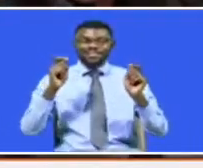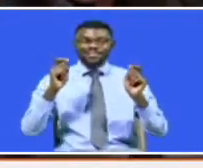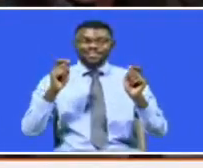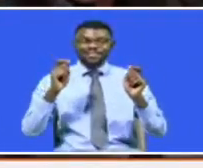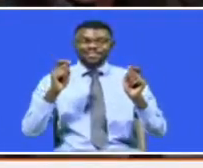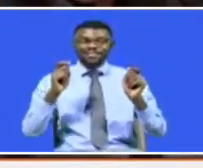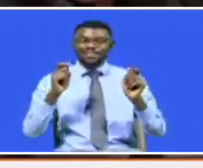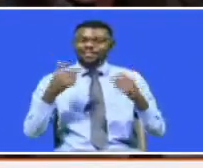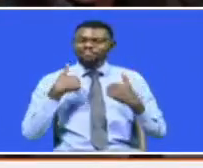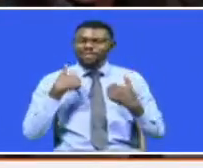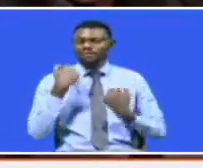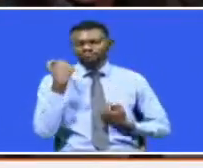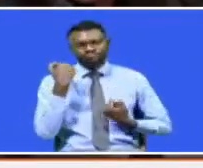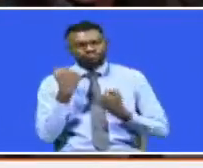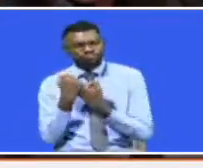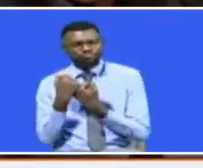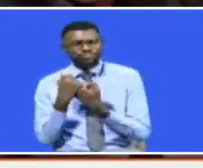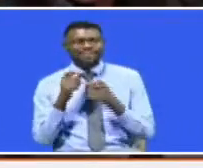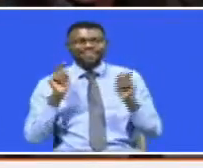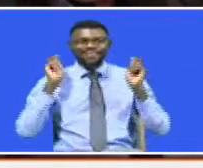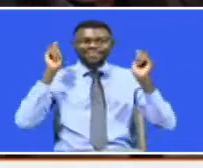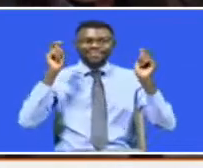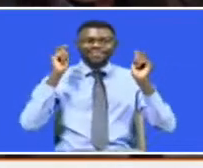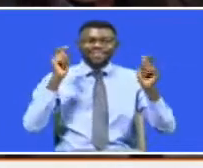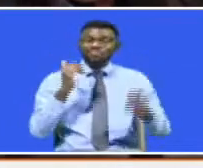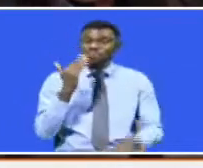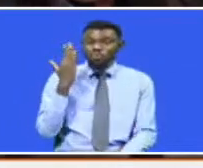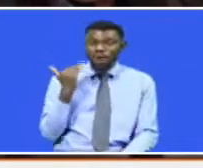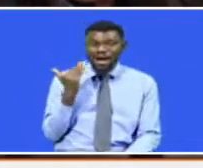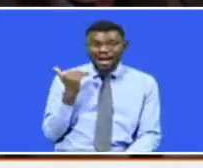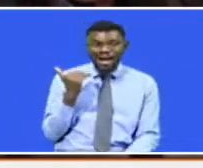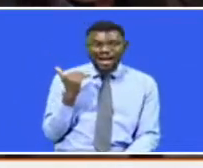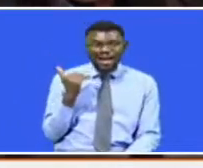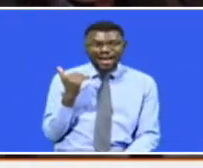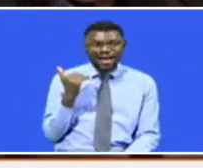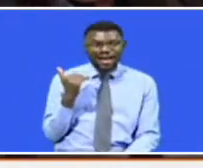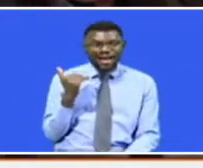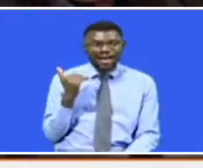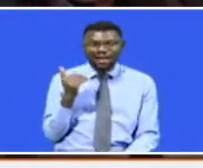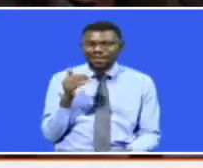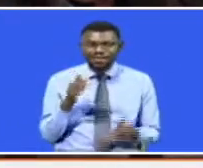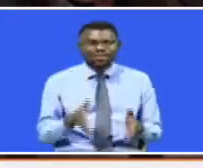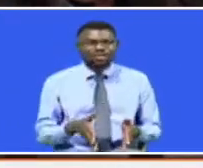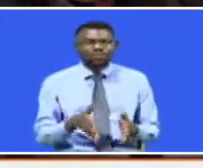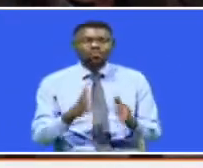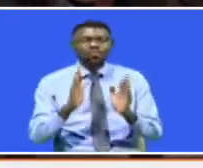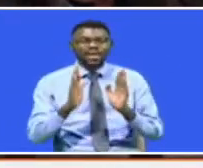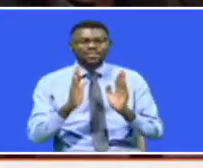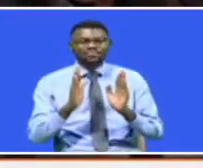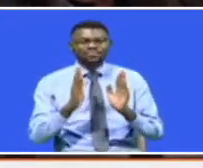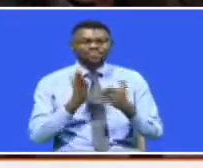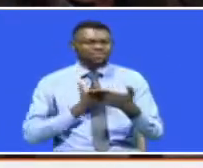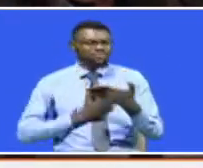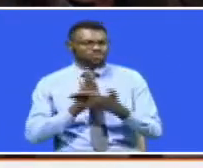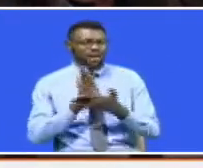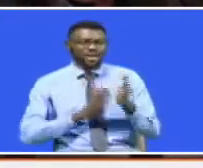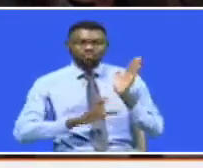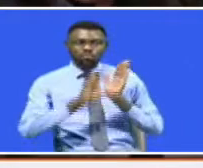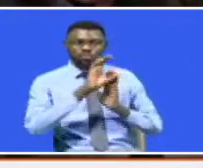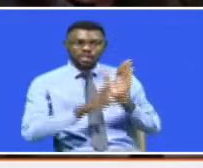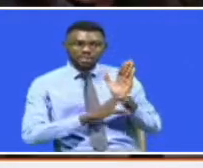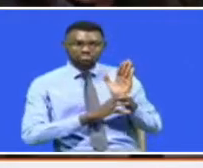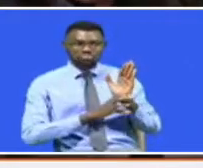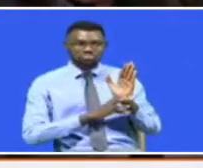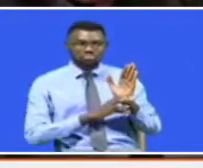Mimi na support hayo maandamano kwa sababu ni njia moja ya kikatiba ya kukuambia